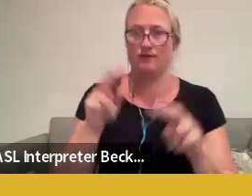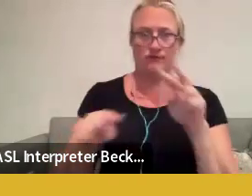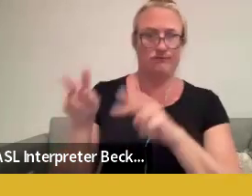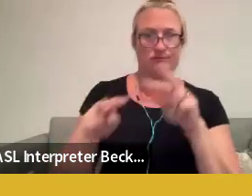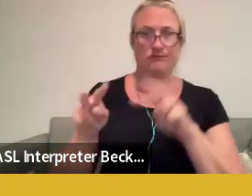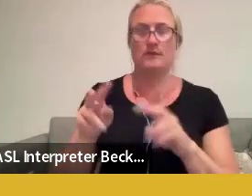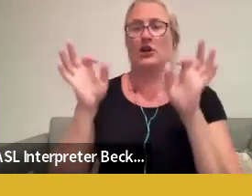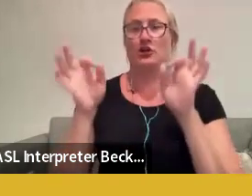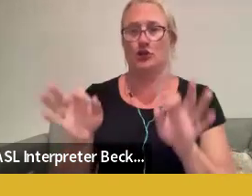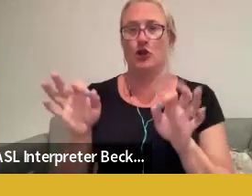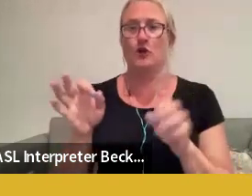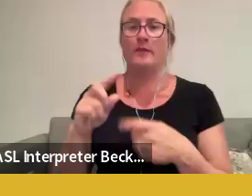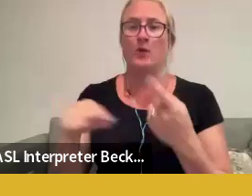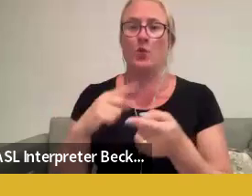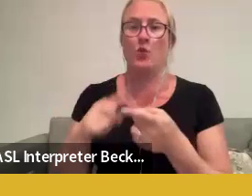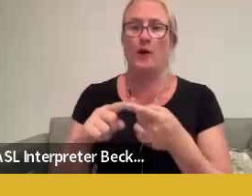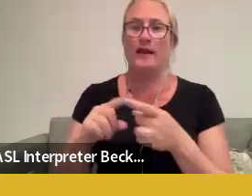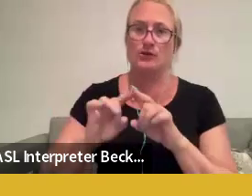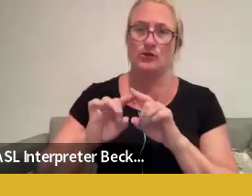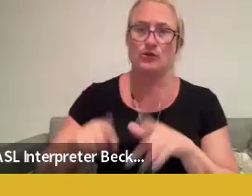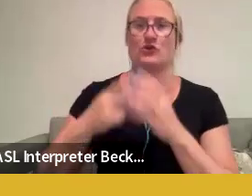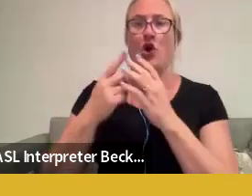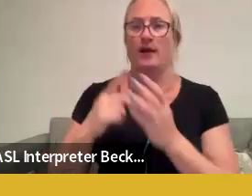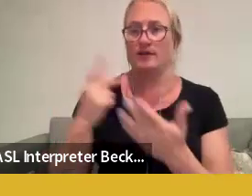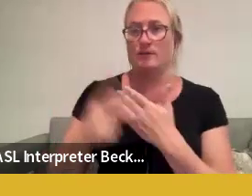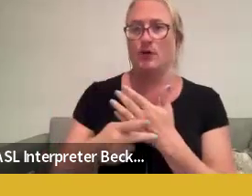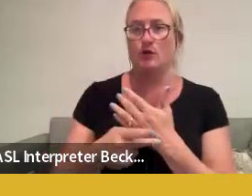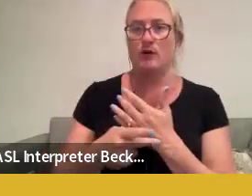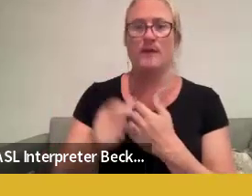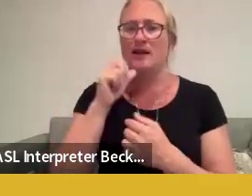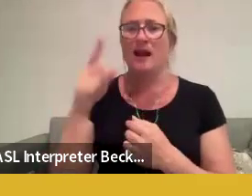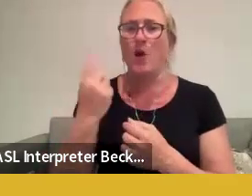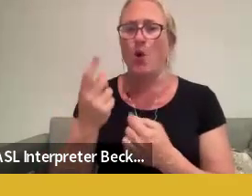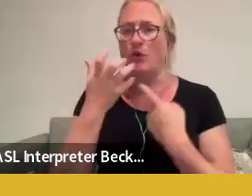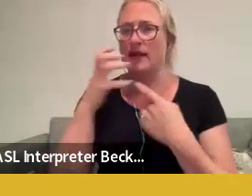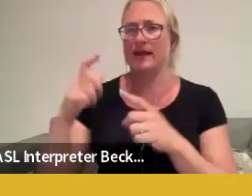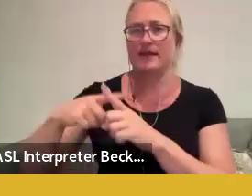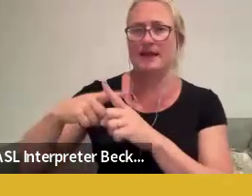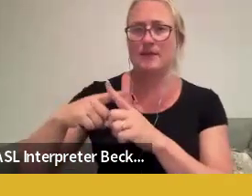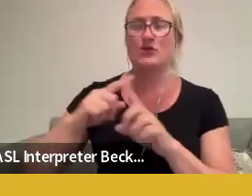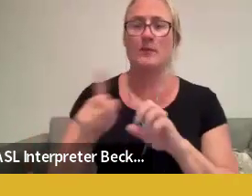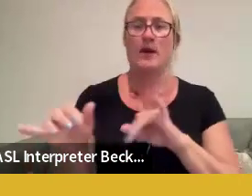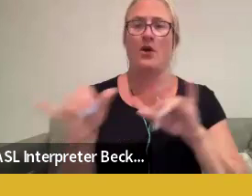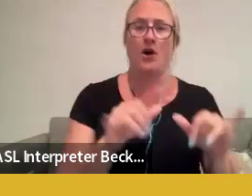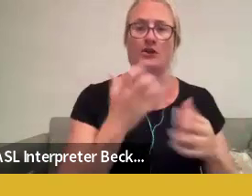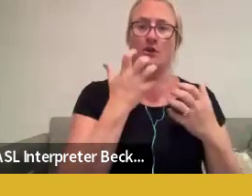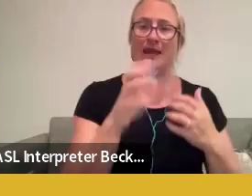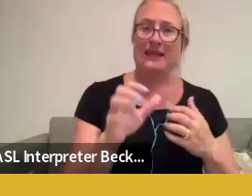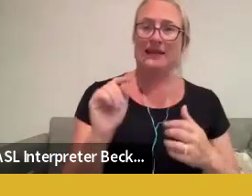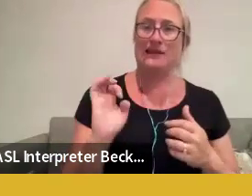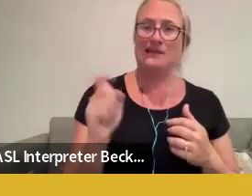deploy, not just from looking at the actual temperature, but the city also looks at the heat index to make the